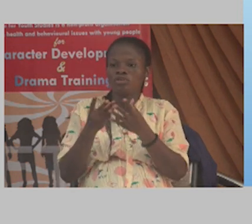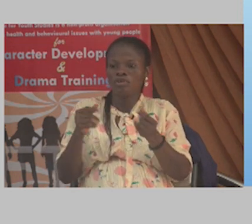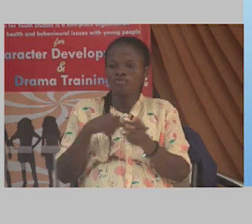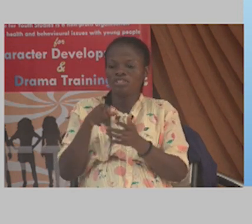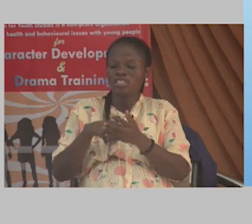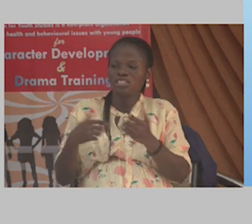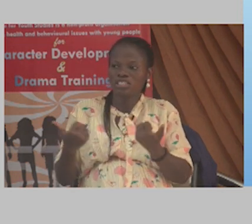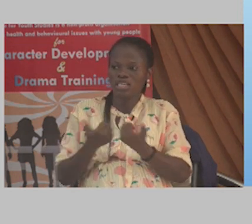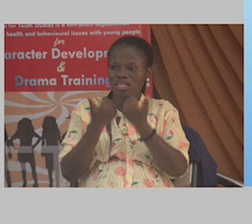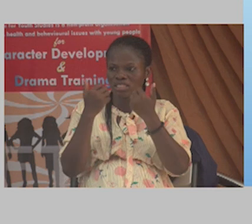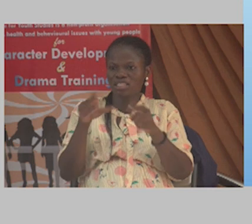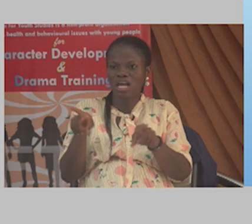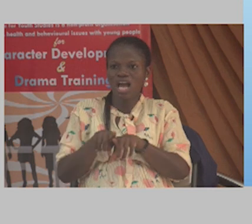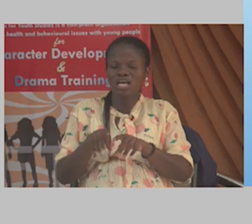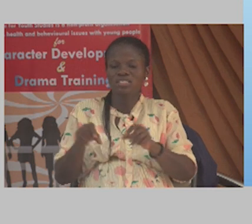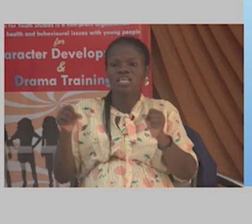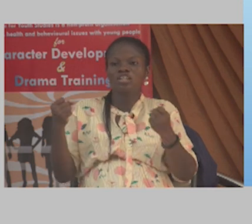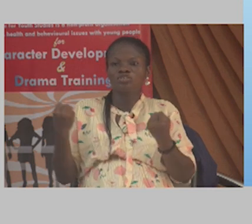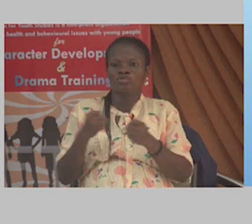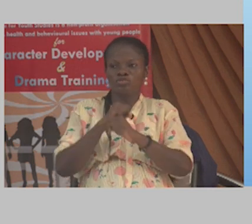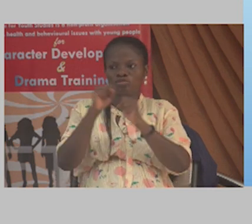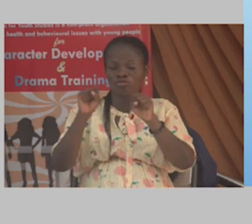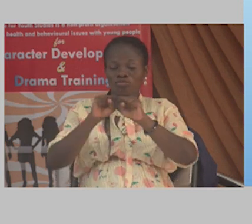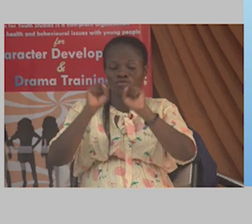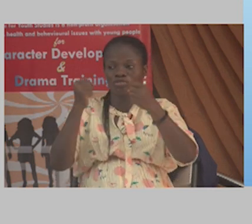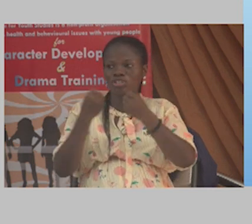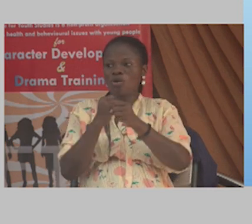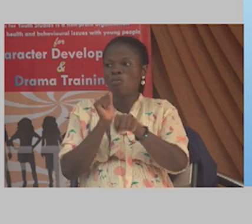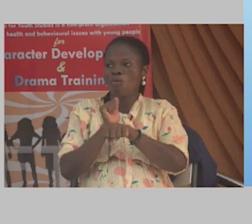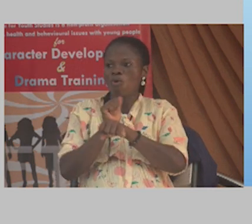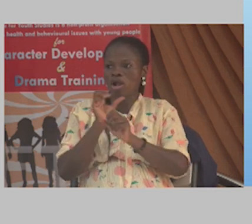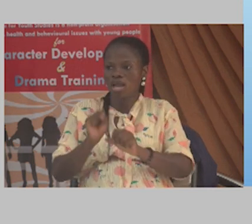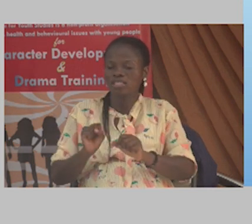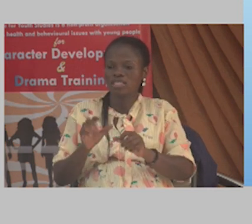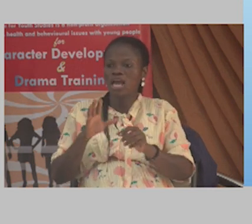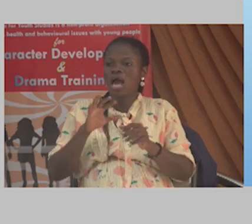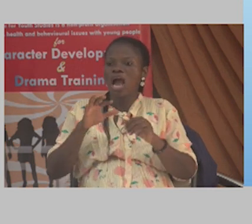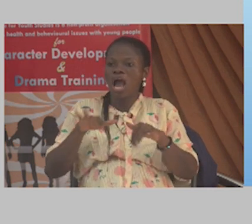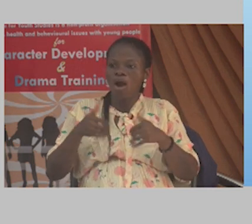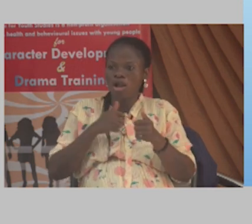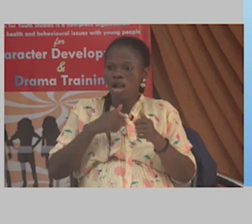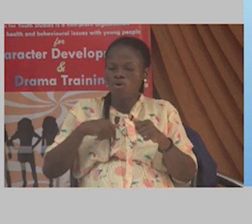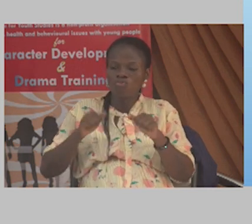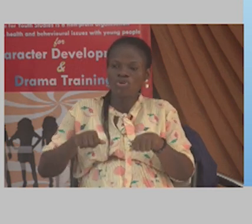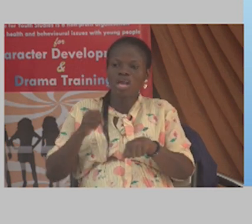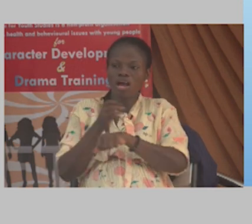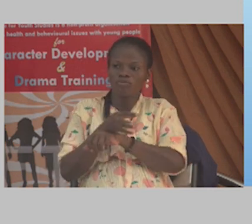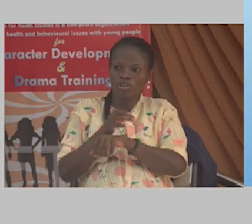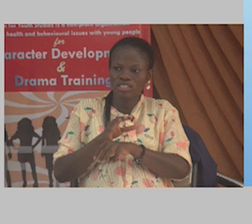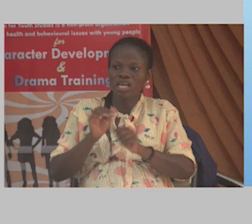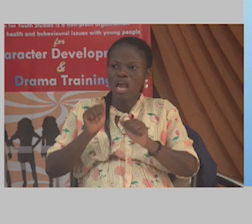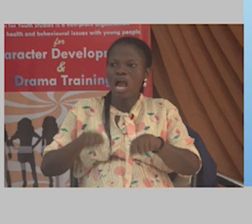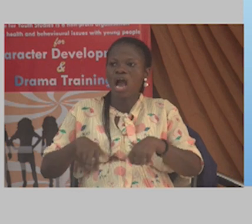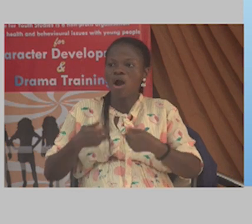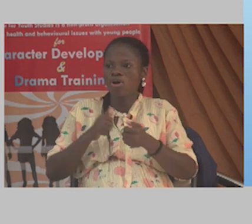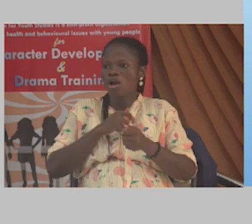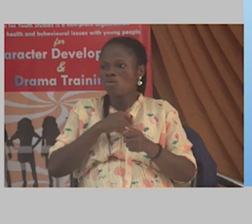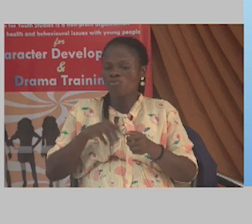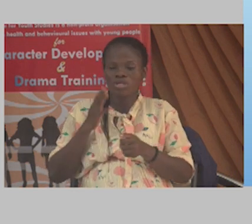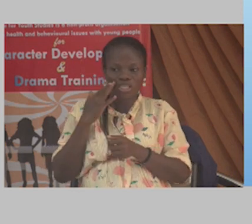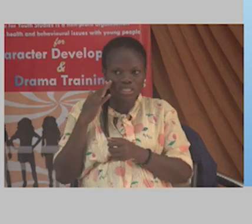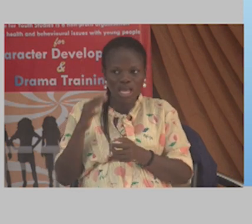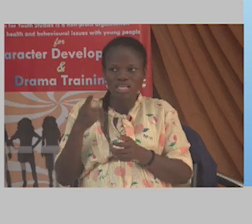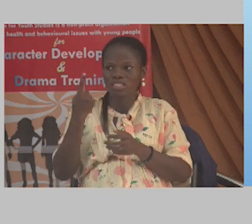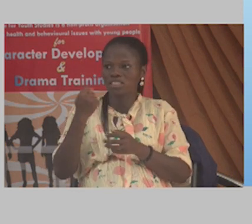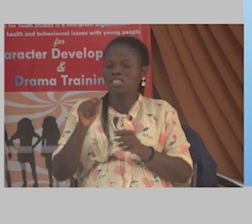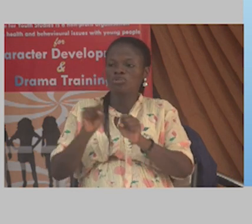social workers? How can we, and persons with disabilities, how can we advocate, how can we sensitize the